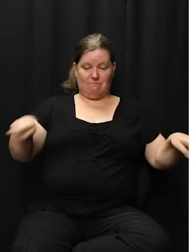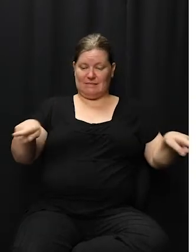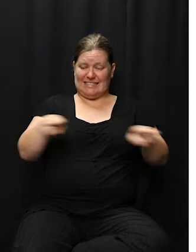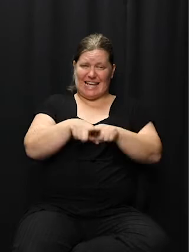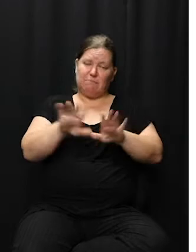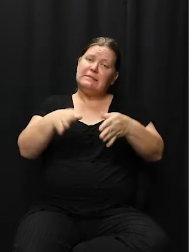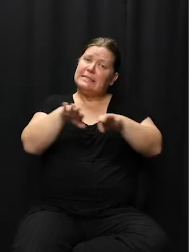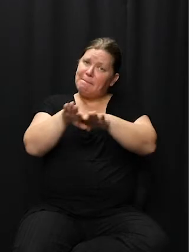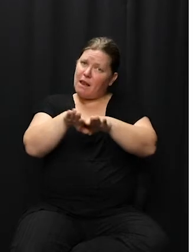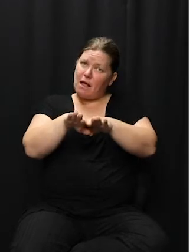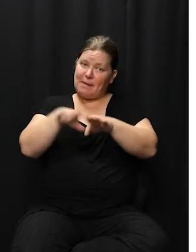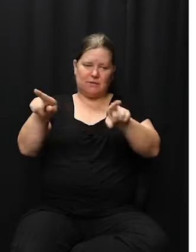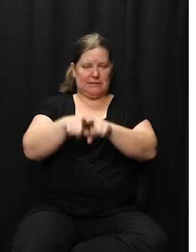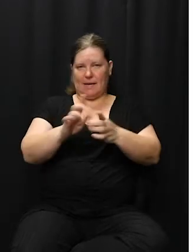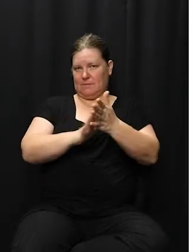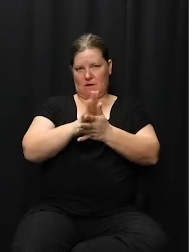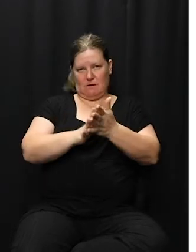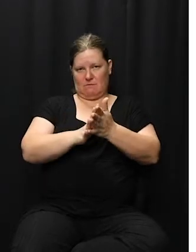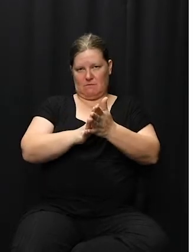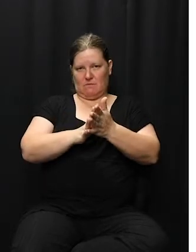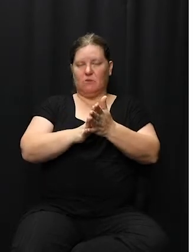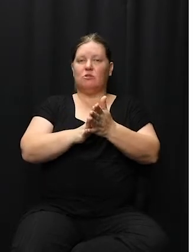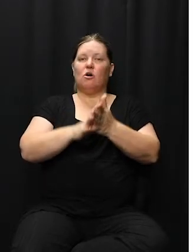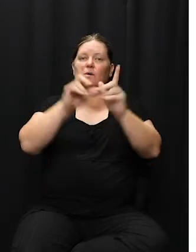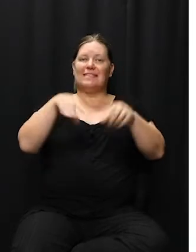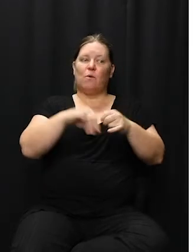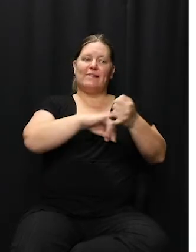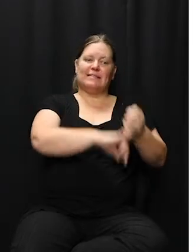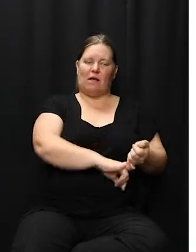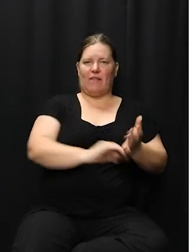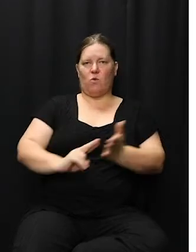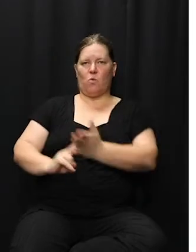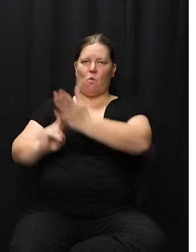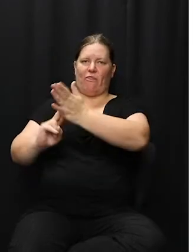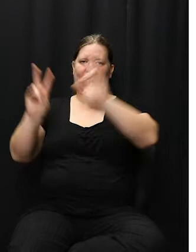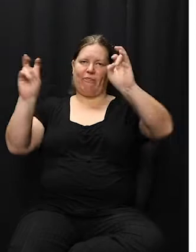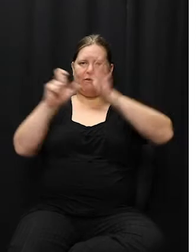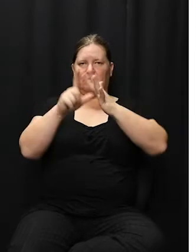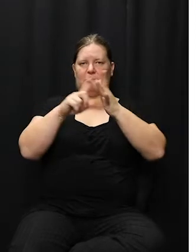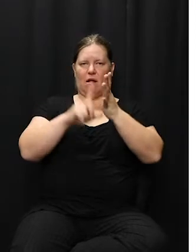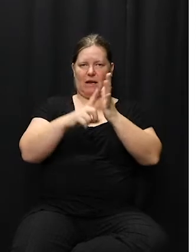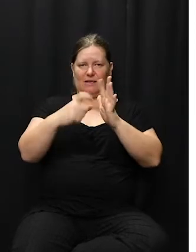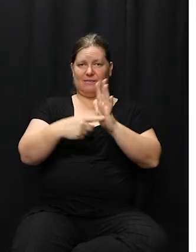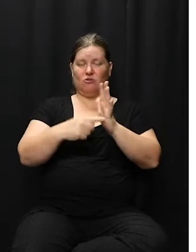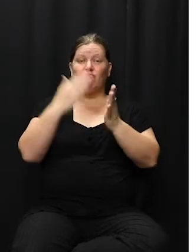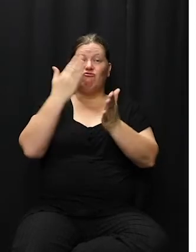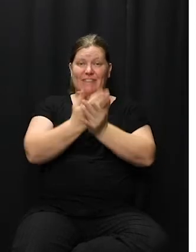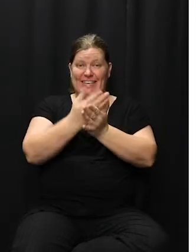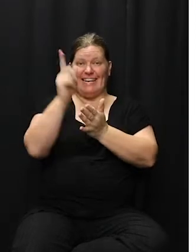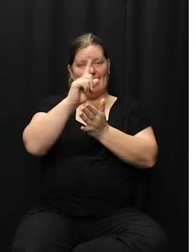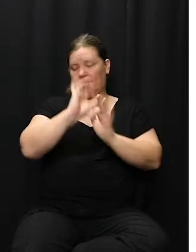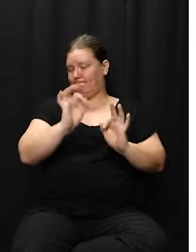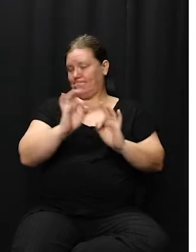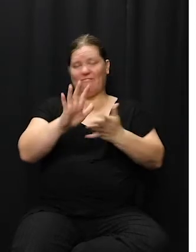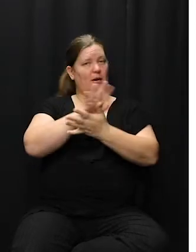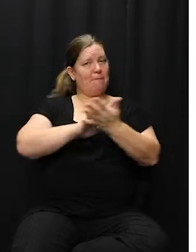And the sign languages were very similar, but not exactly the same. So that sort of started a southern or northern dialect, it was often called. And really, it's very